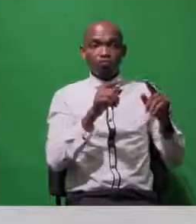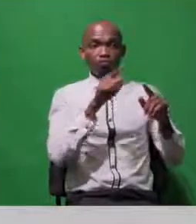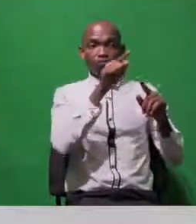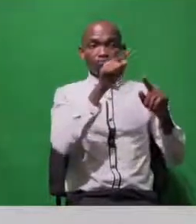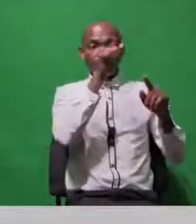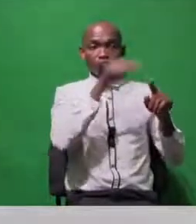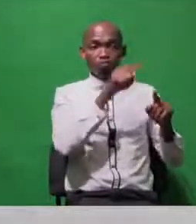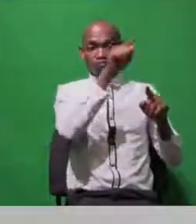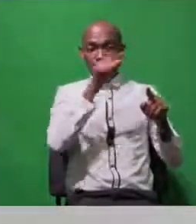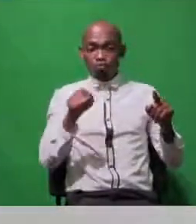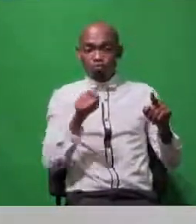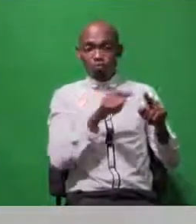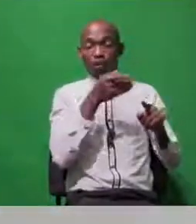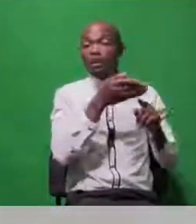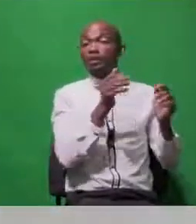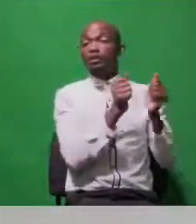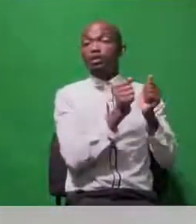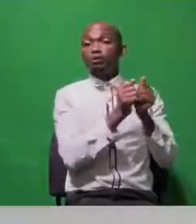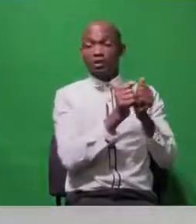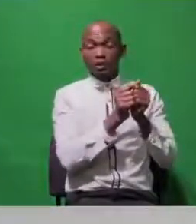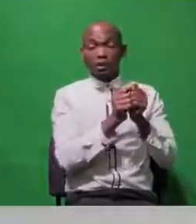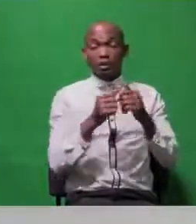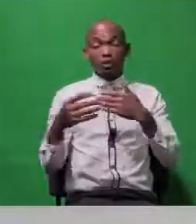object. So the image